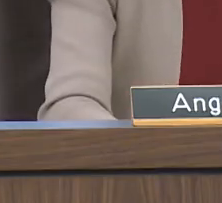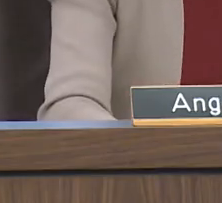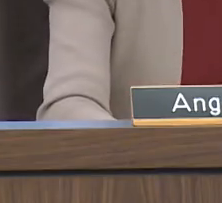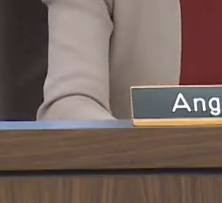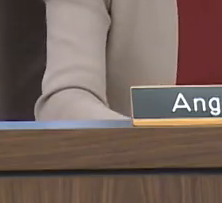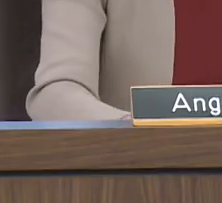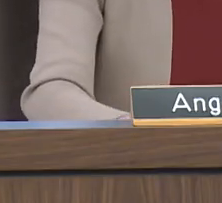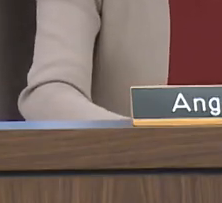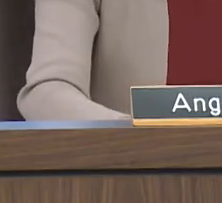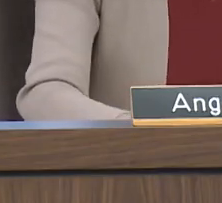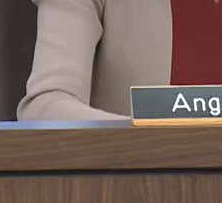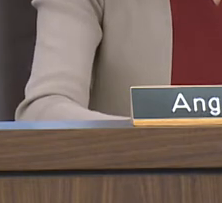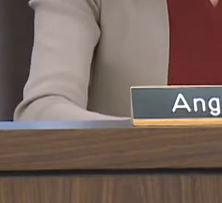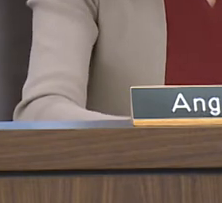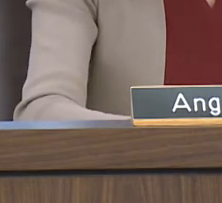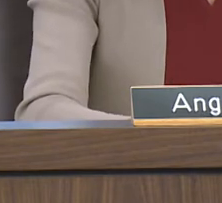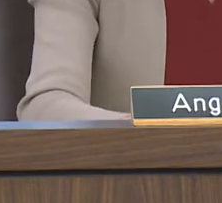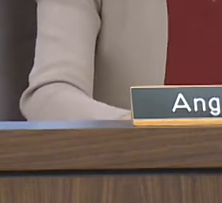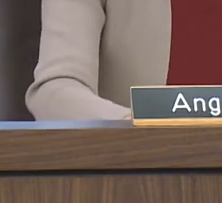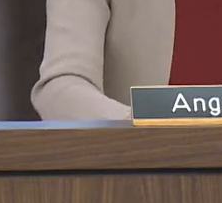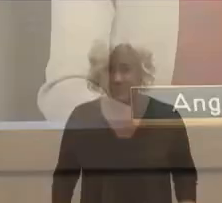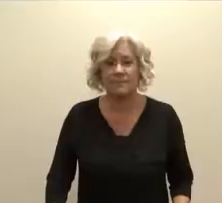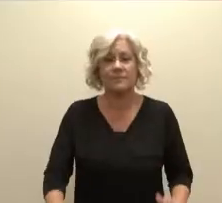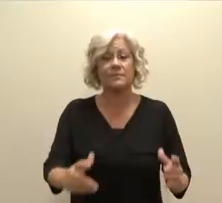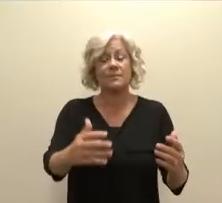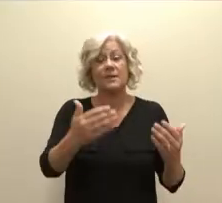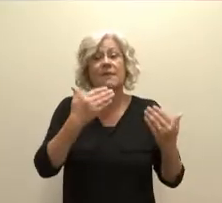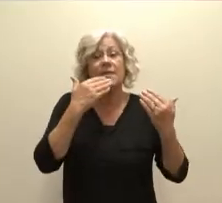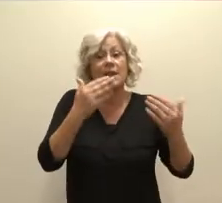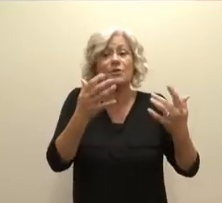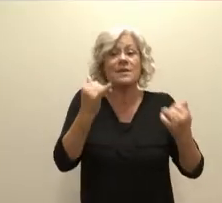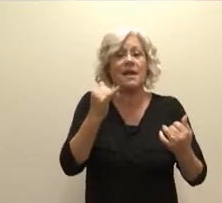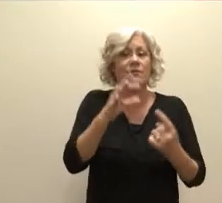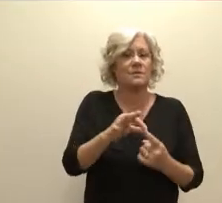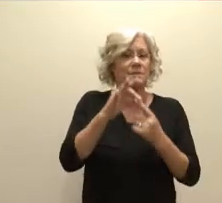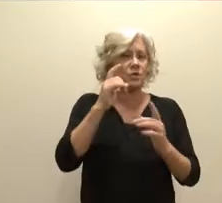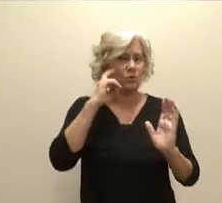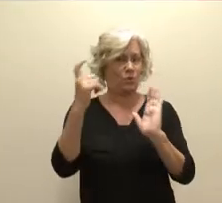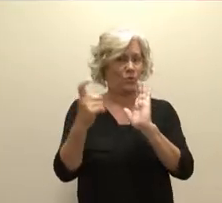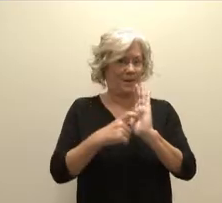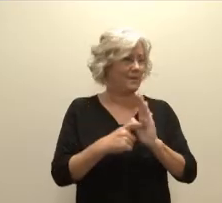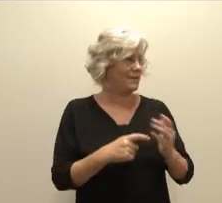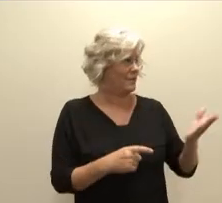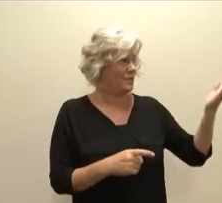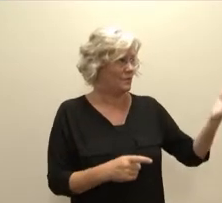Thank you. Mr. DeBeer, special recognitions.